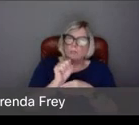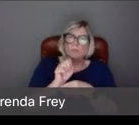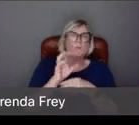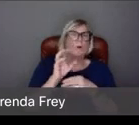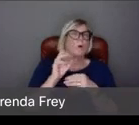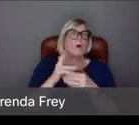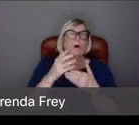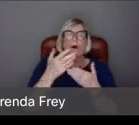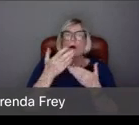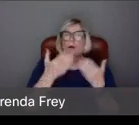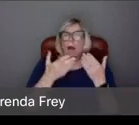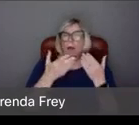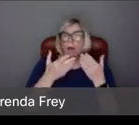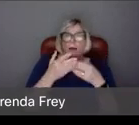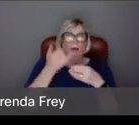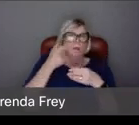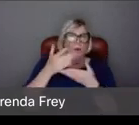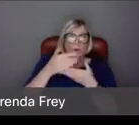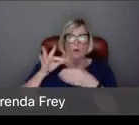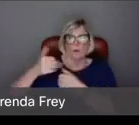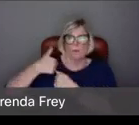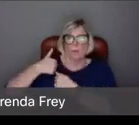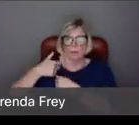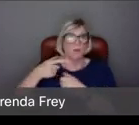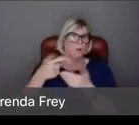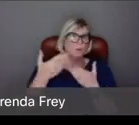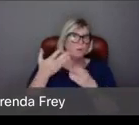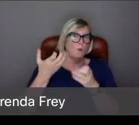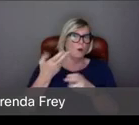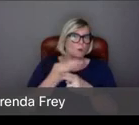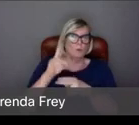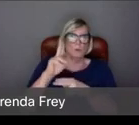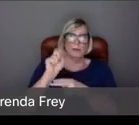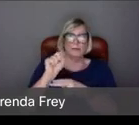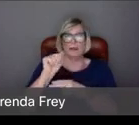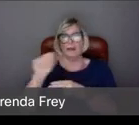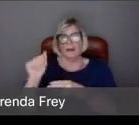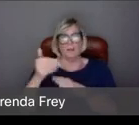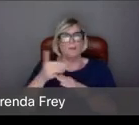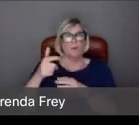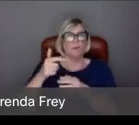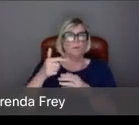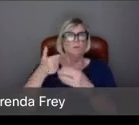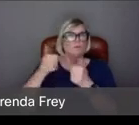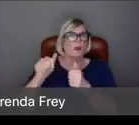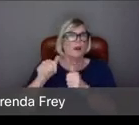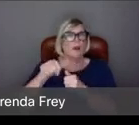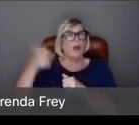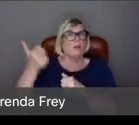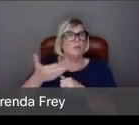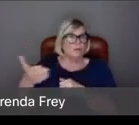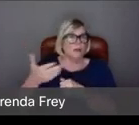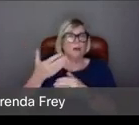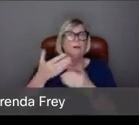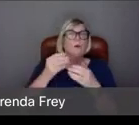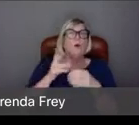of, if you're part of the military, you may want to try USAA before you try anything else. You may have some things that you have